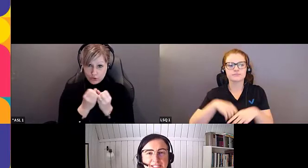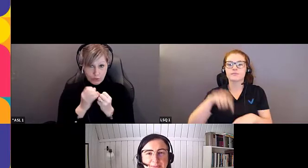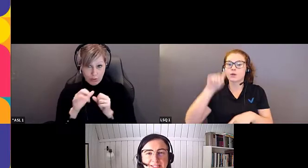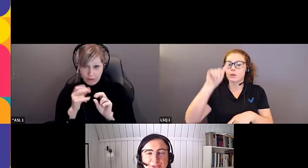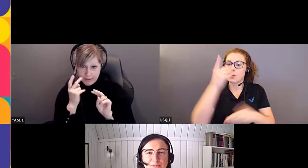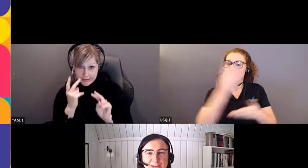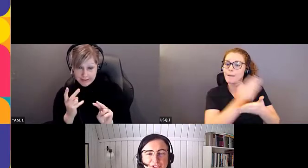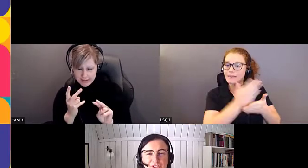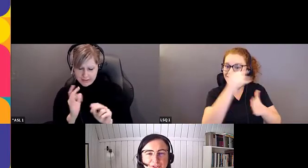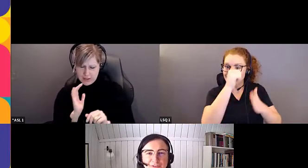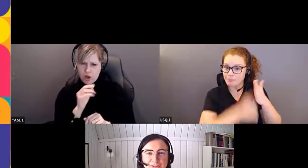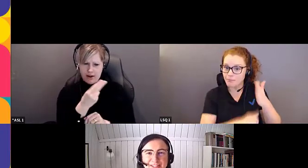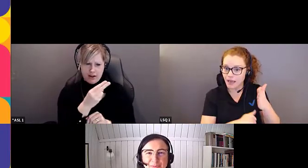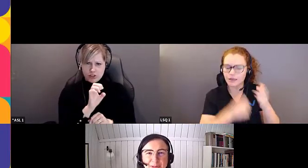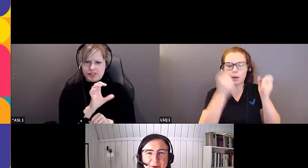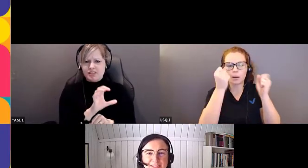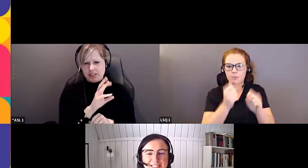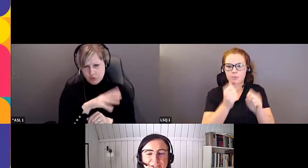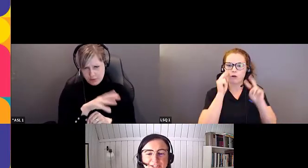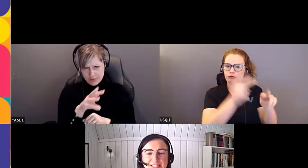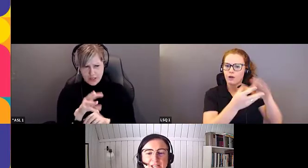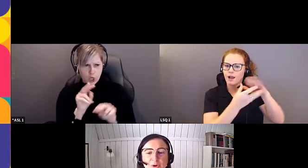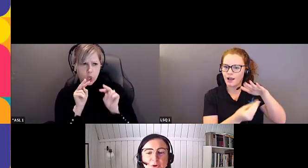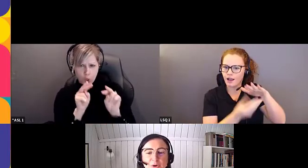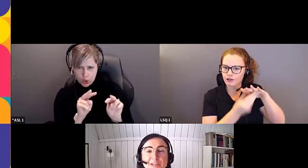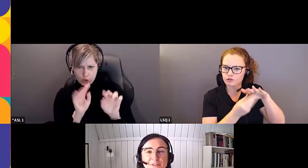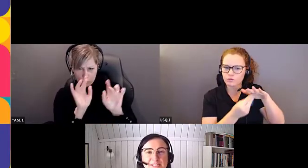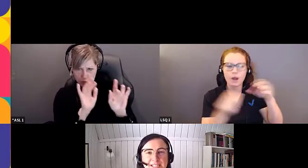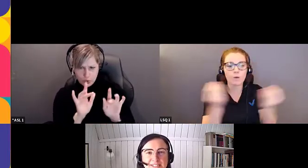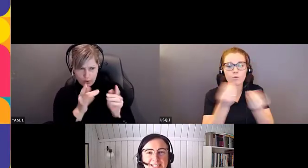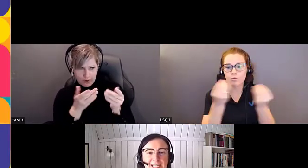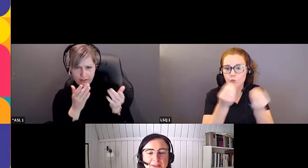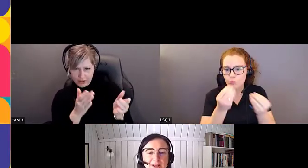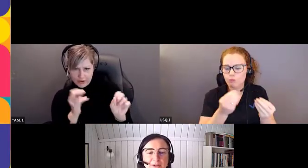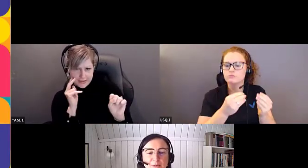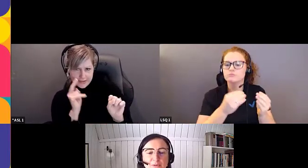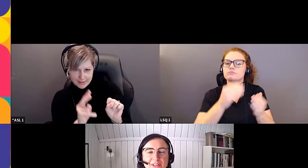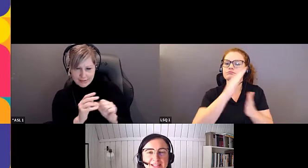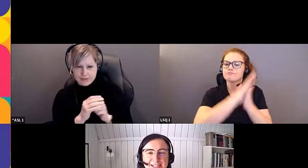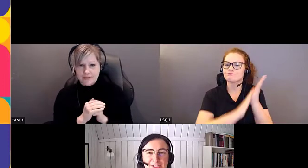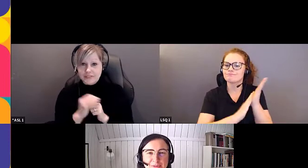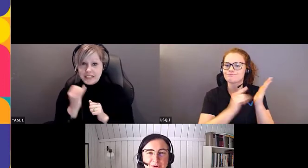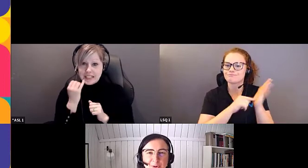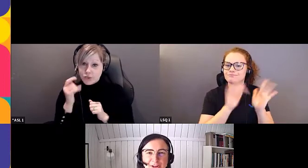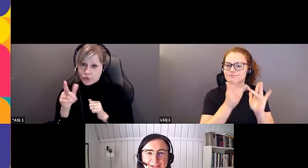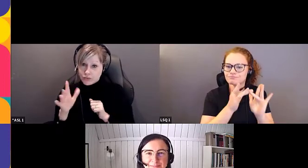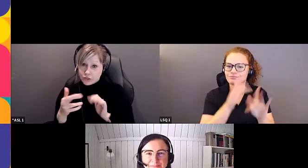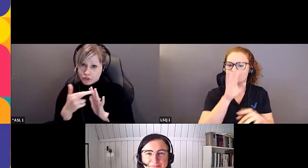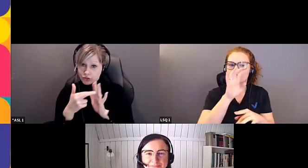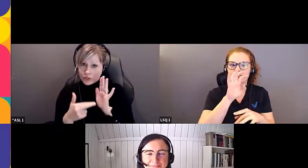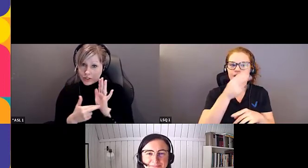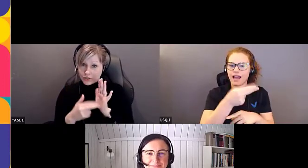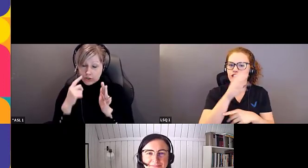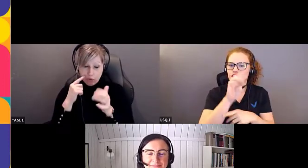and participants who registered for this three-part series will have received an email with a link to the